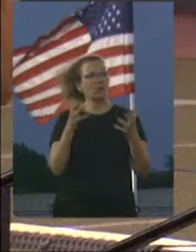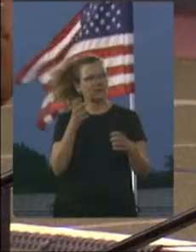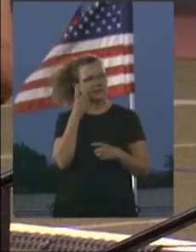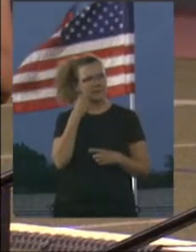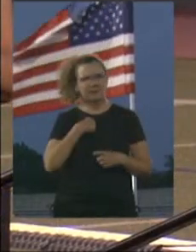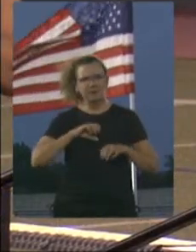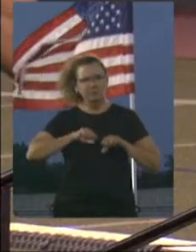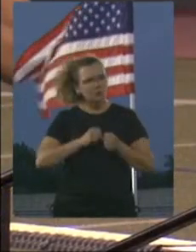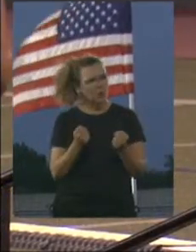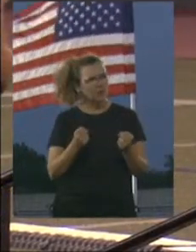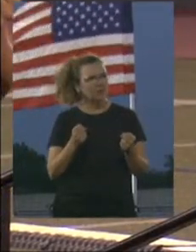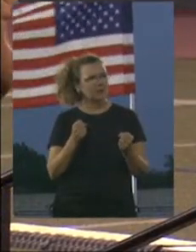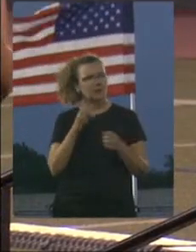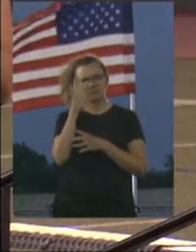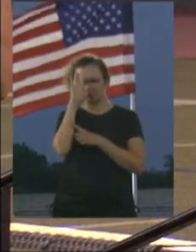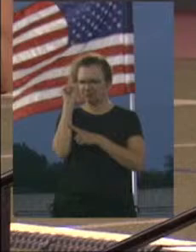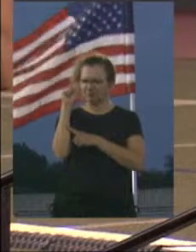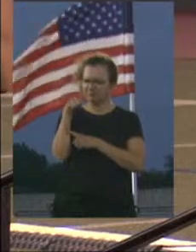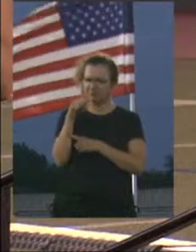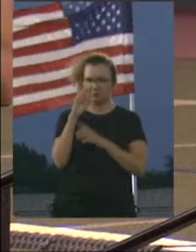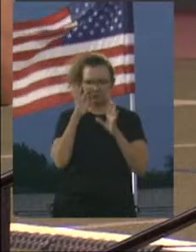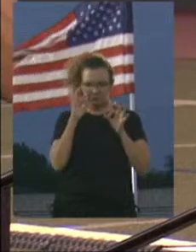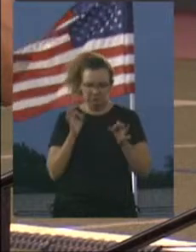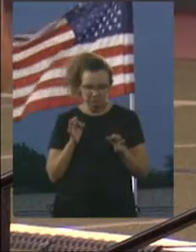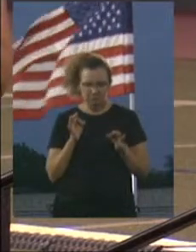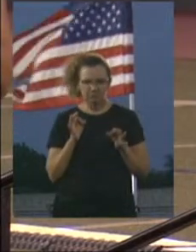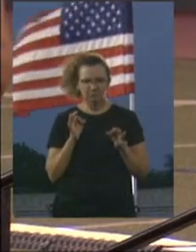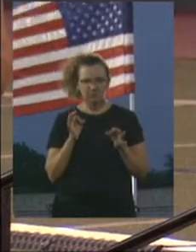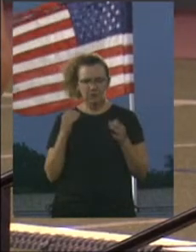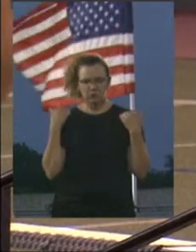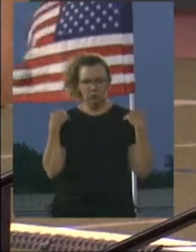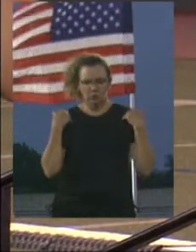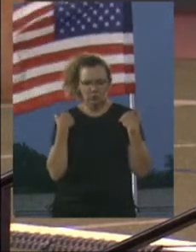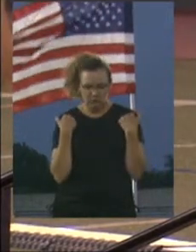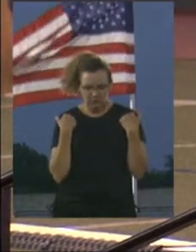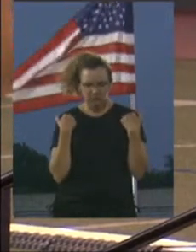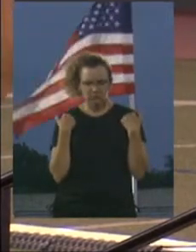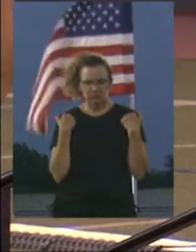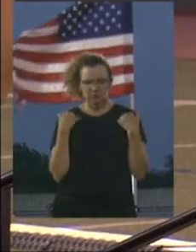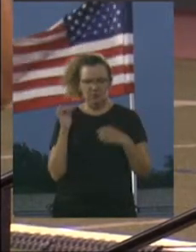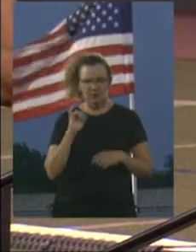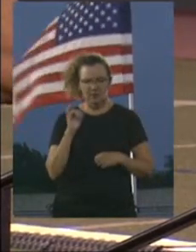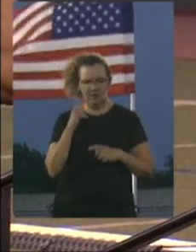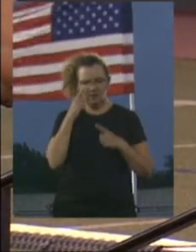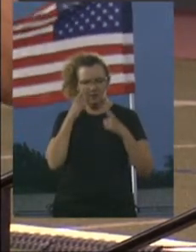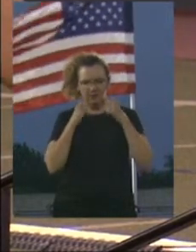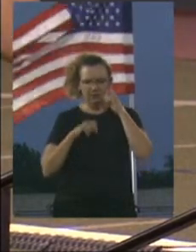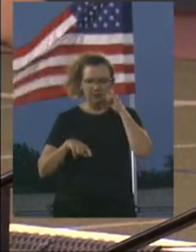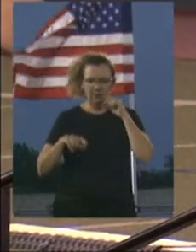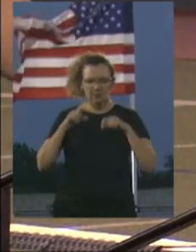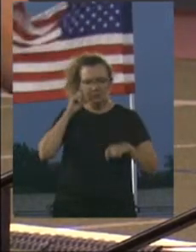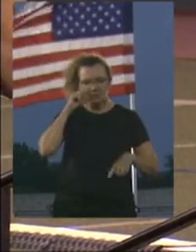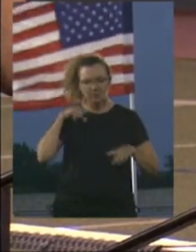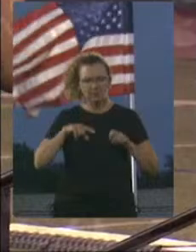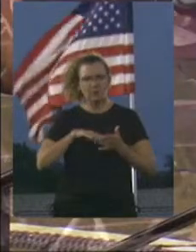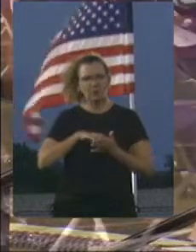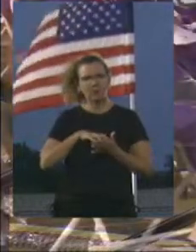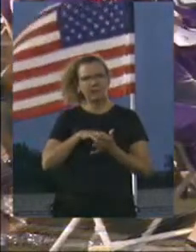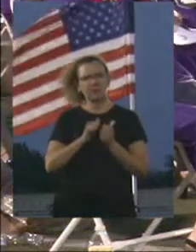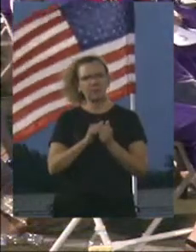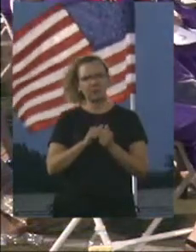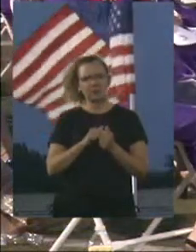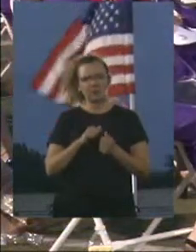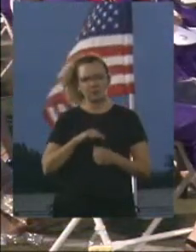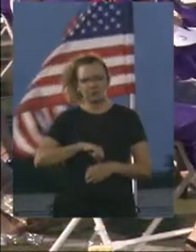broken? Bowed head and lowered eyes? Shoulders falling down like teardrops, weakened with soulful